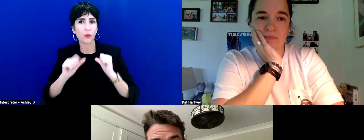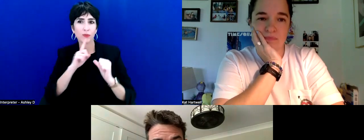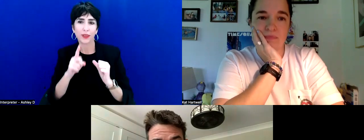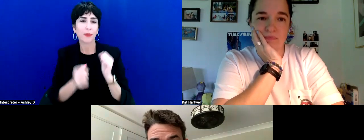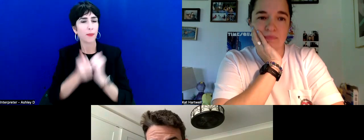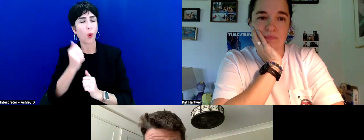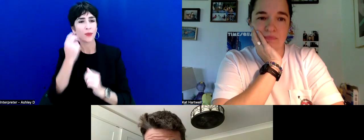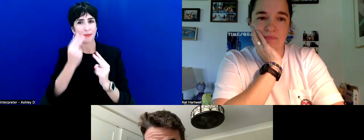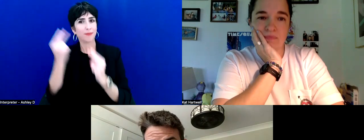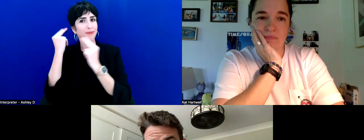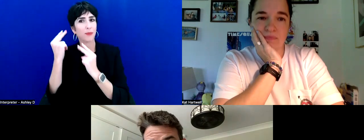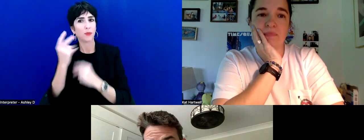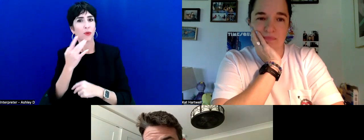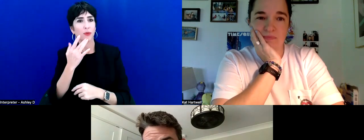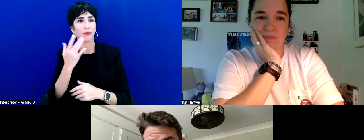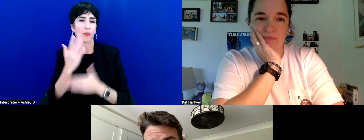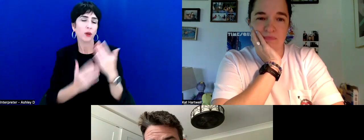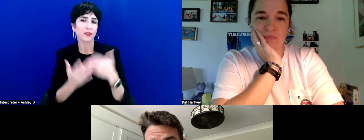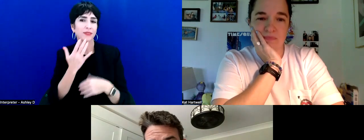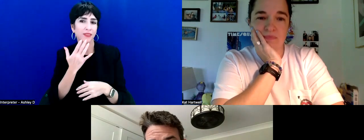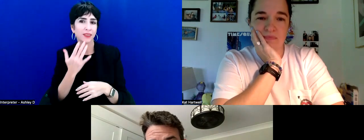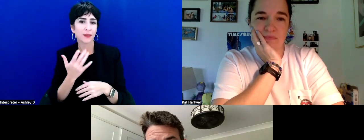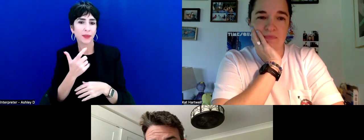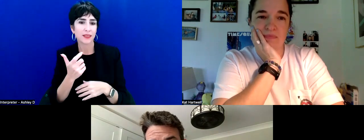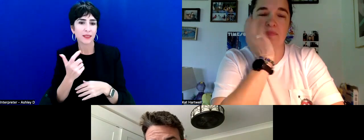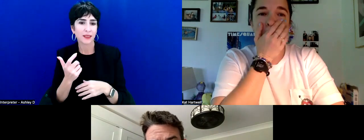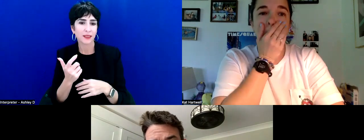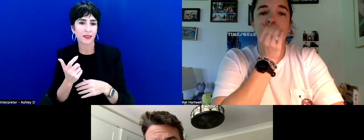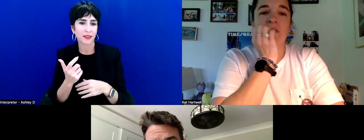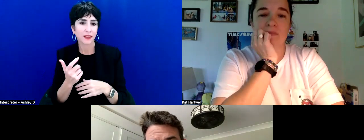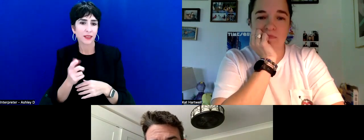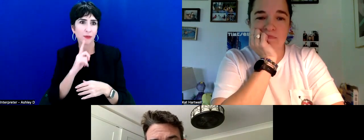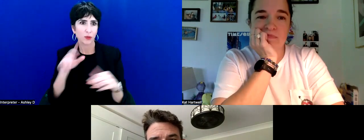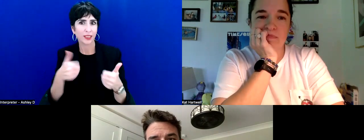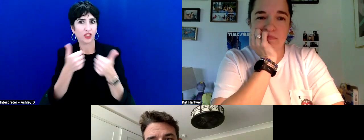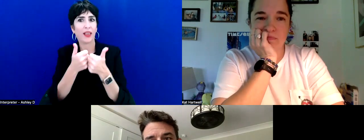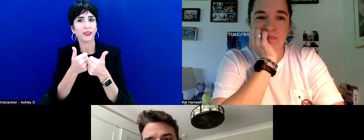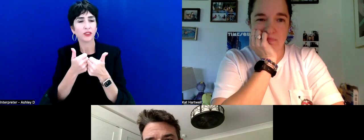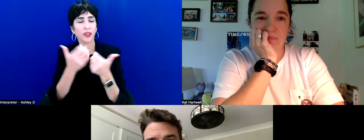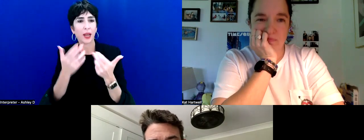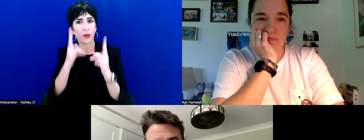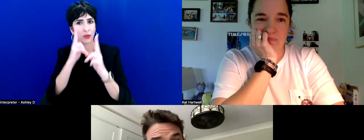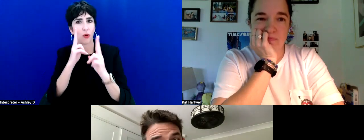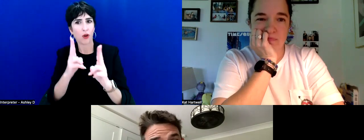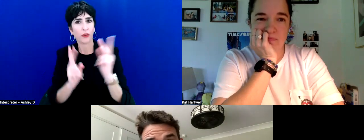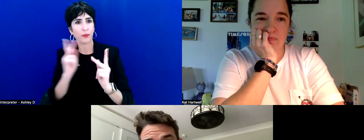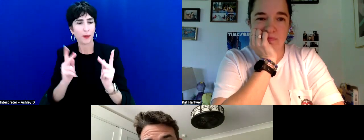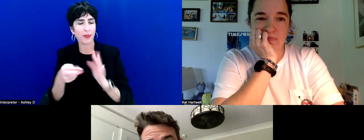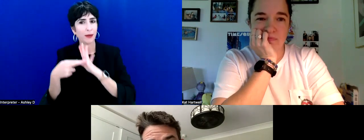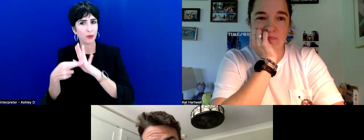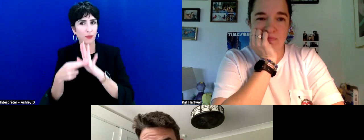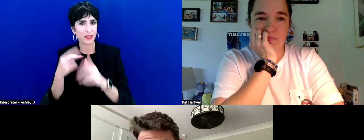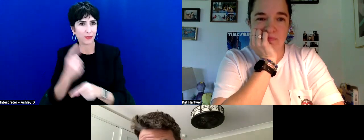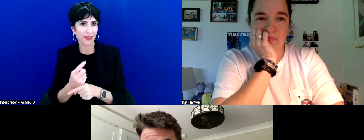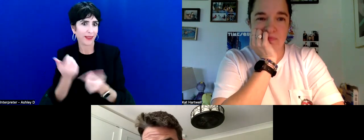most memorable parts because uh, it was such a challenge, and I wanted to honor the people that I was representing. Right,